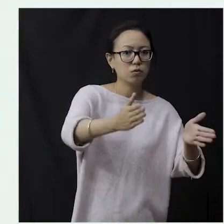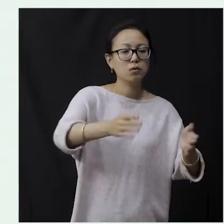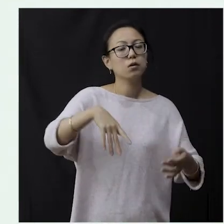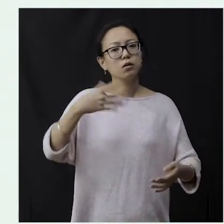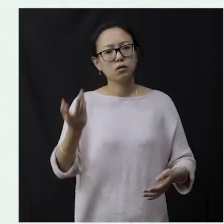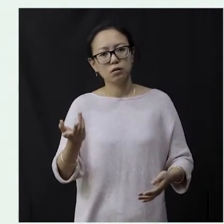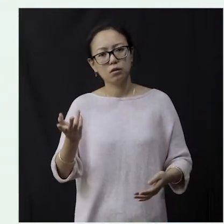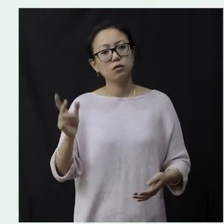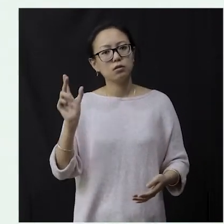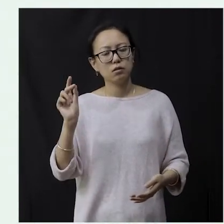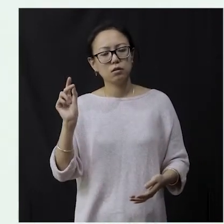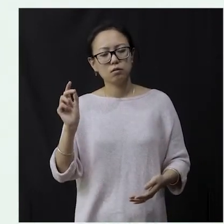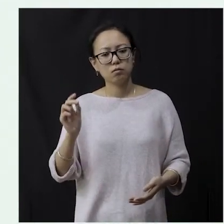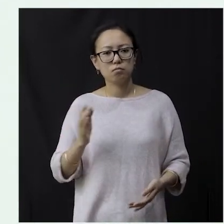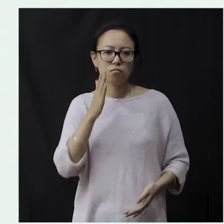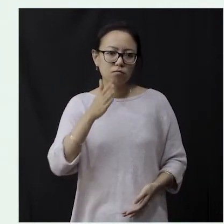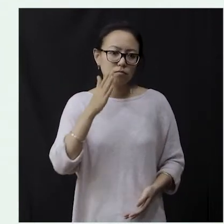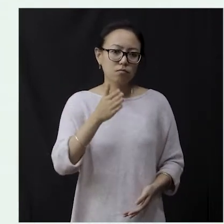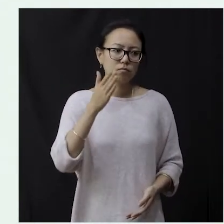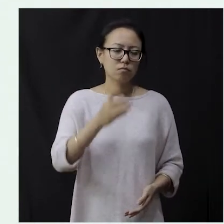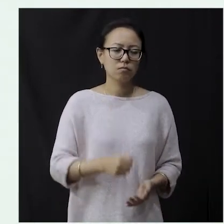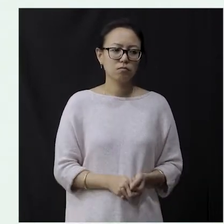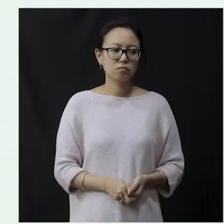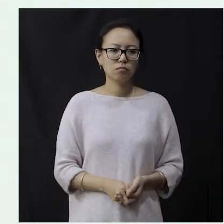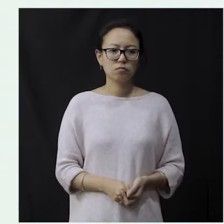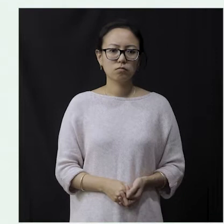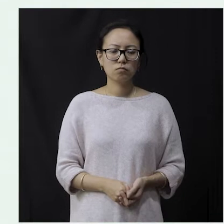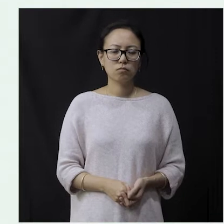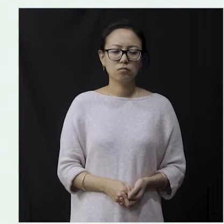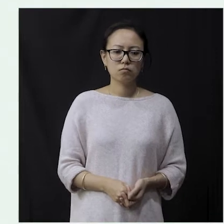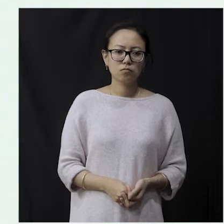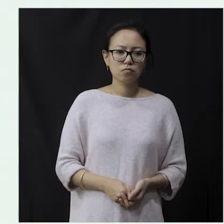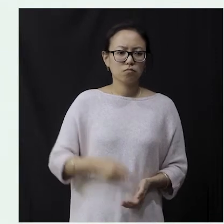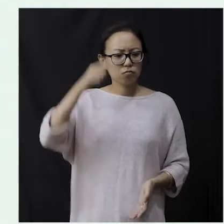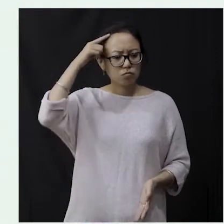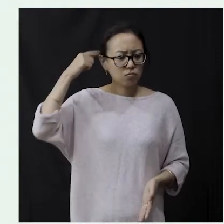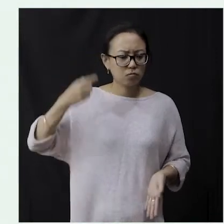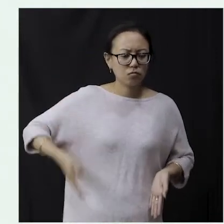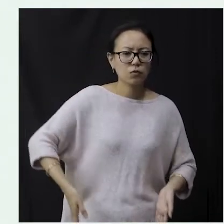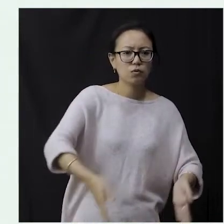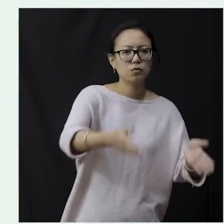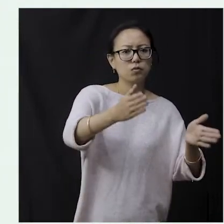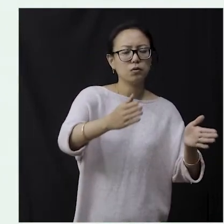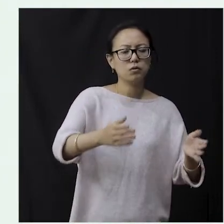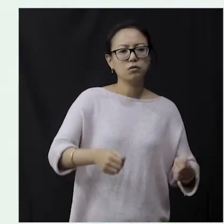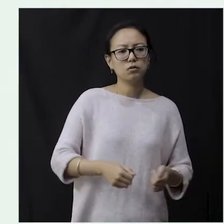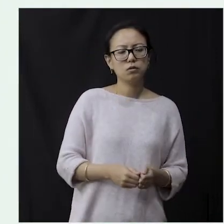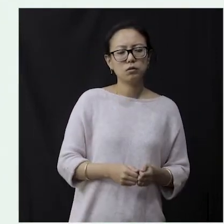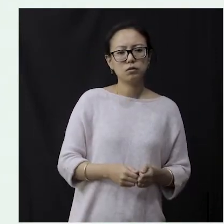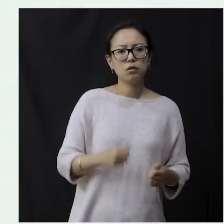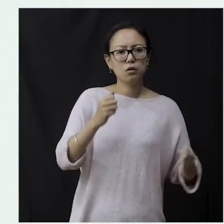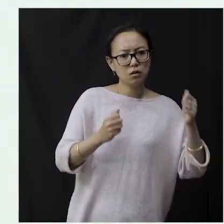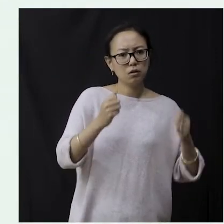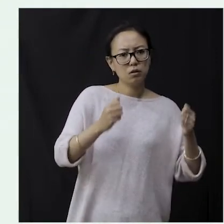Okay. Roadways means where we use the road for traveling, and railways means we